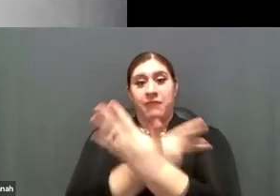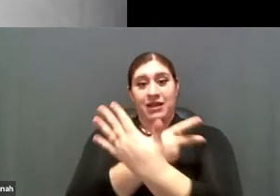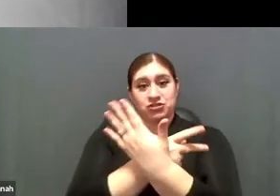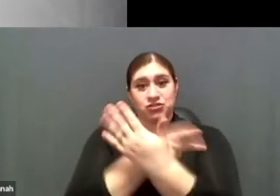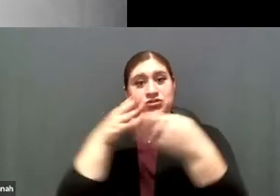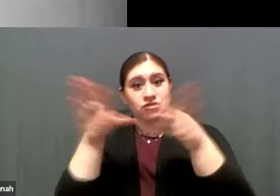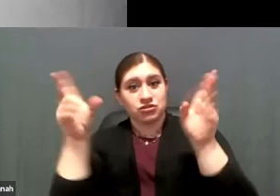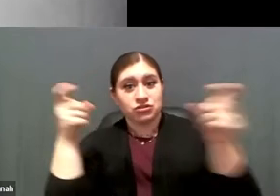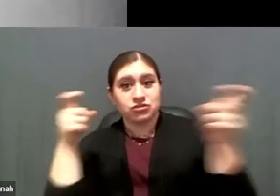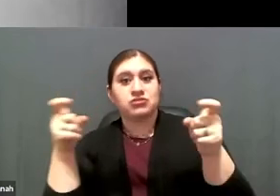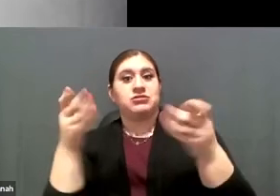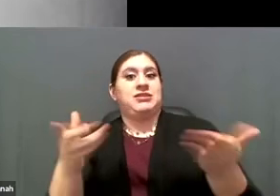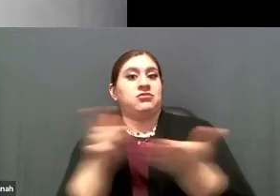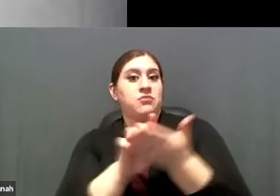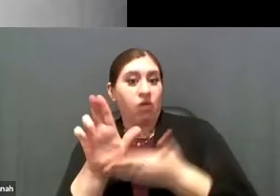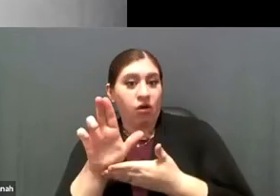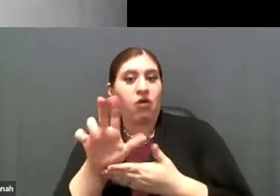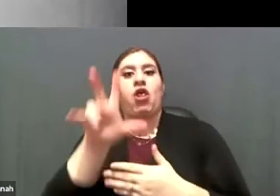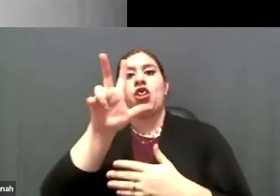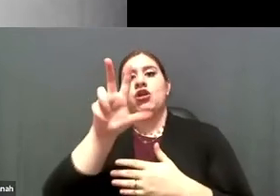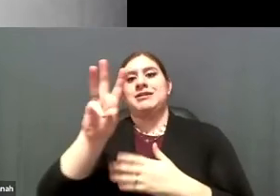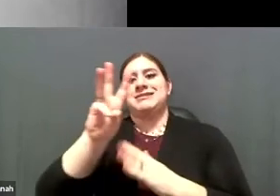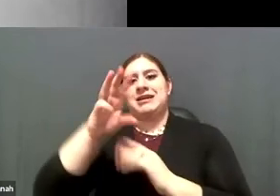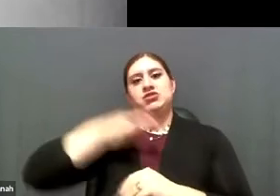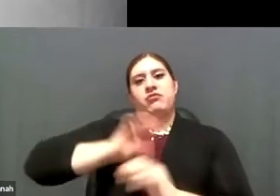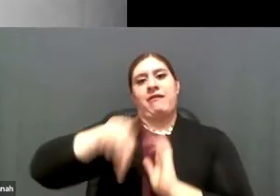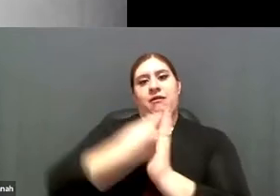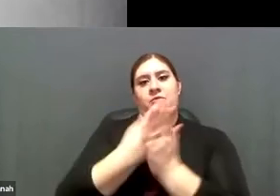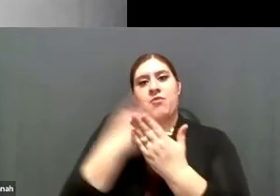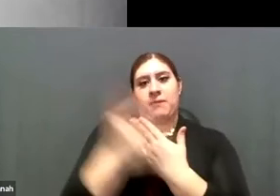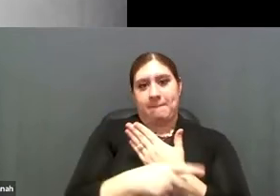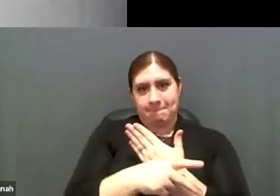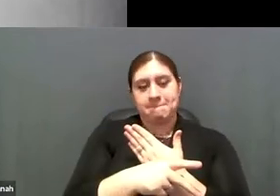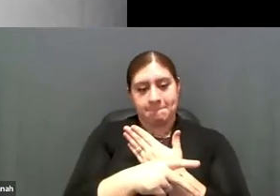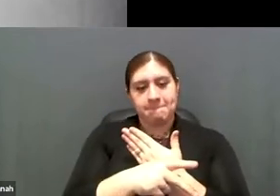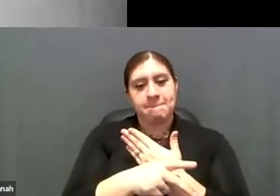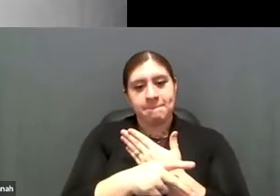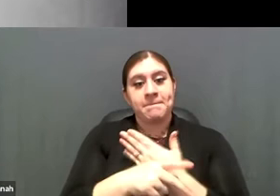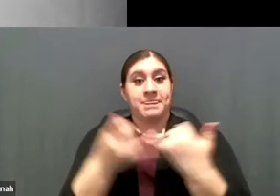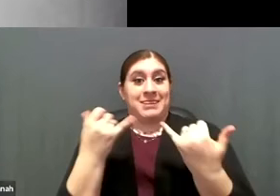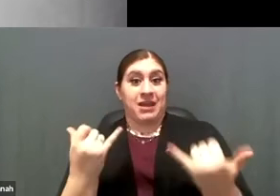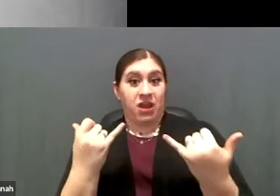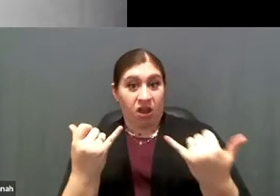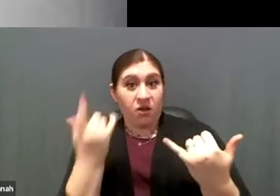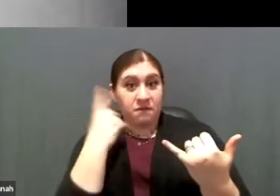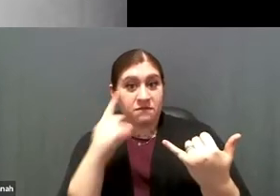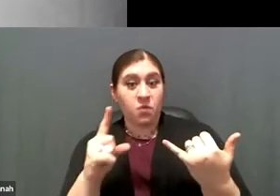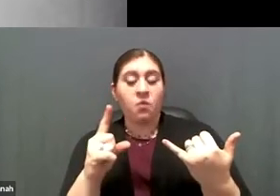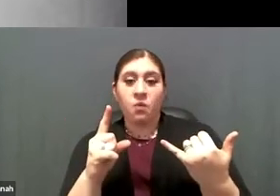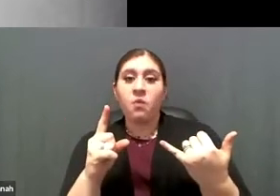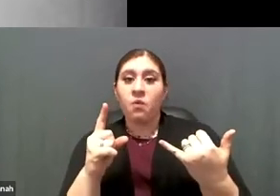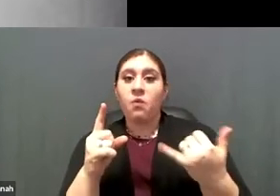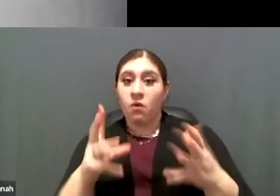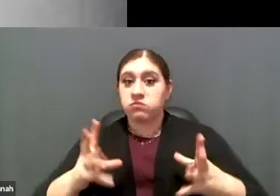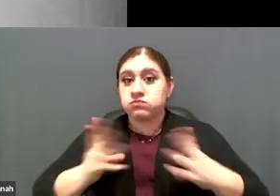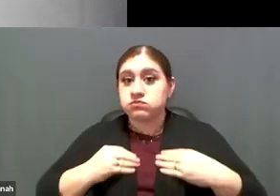at Lamar University, it's a 36 credit hour program. Right now, as far as admittance